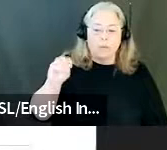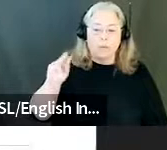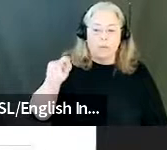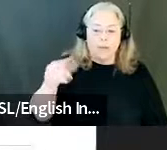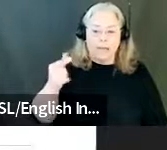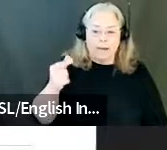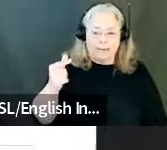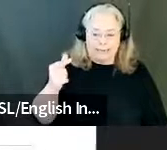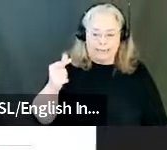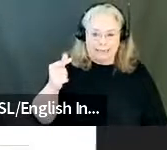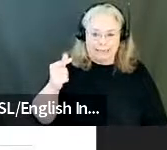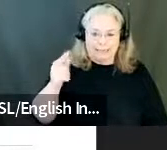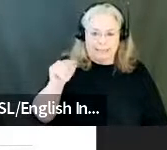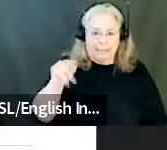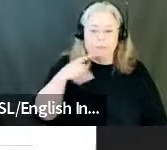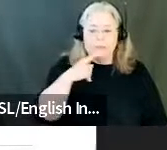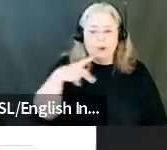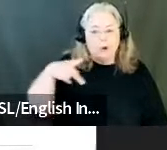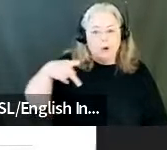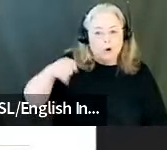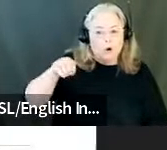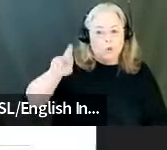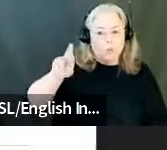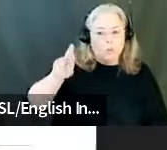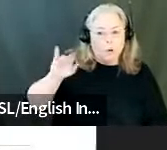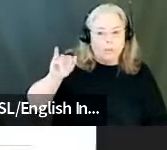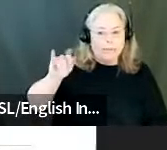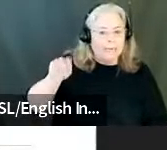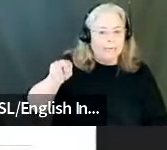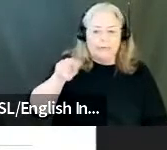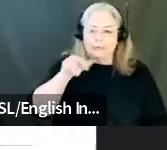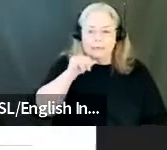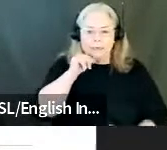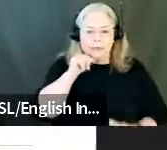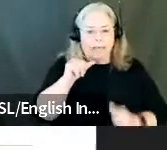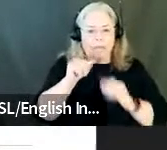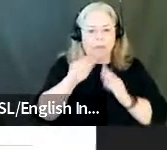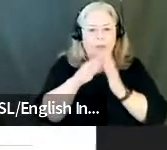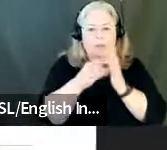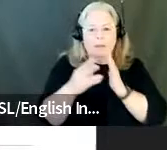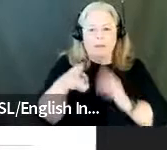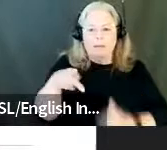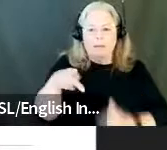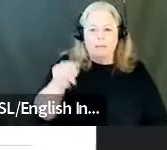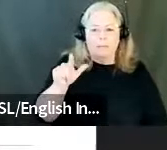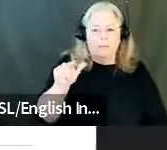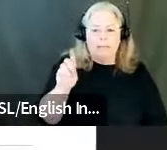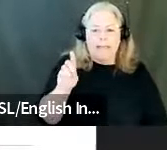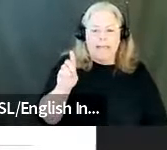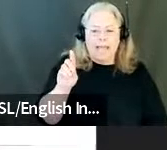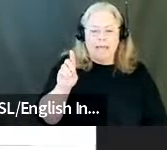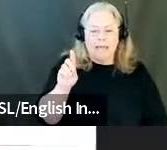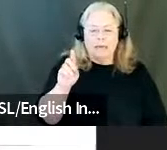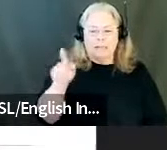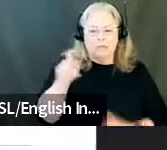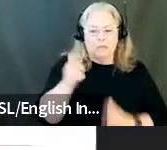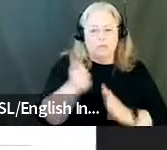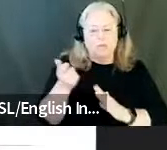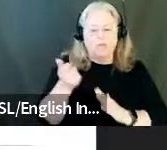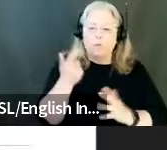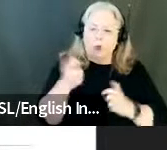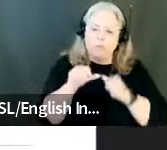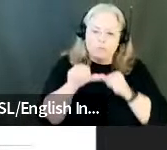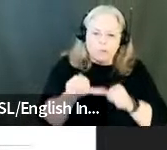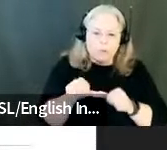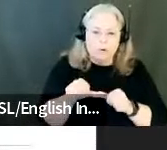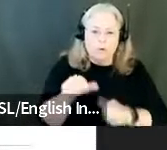say permanent foam, not the stuff that's got the plaid backing on it. That stuff is a removable. You want permanent. You all